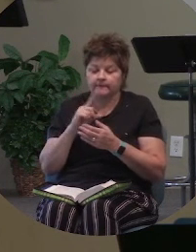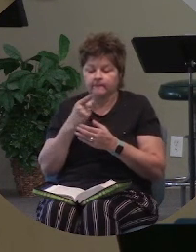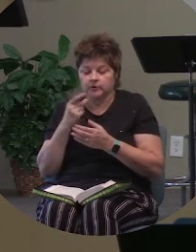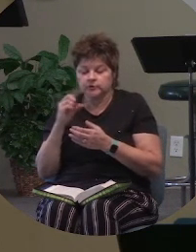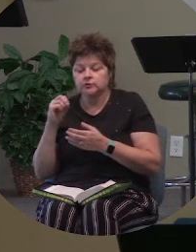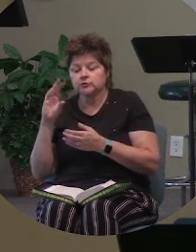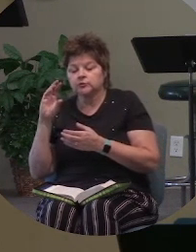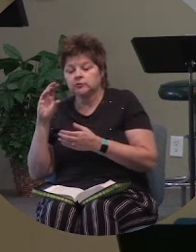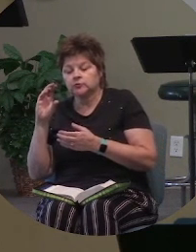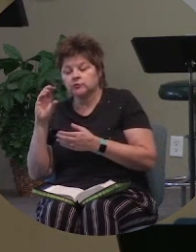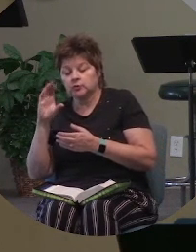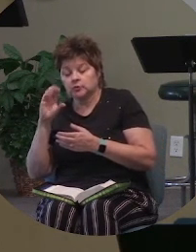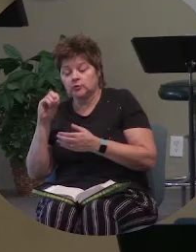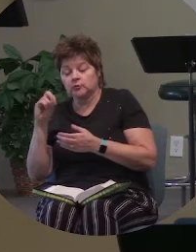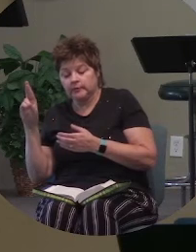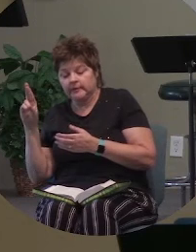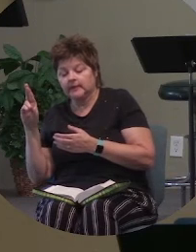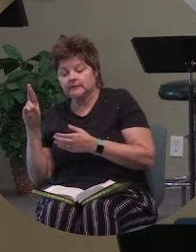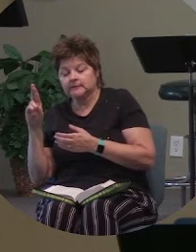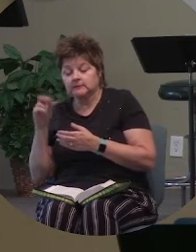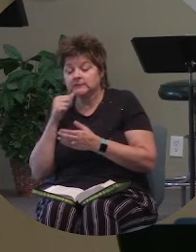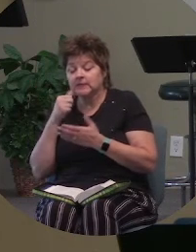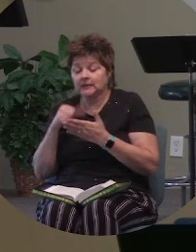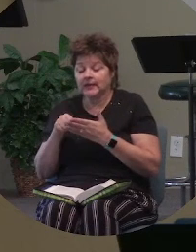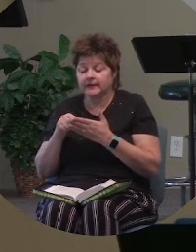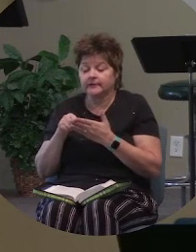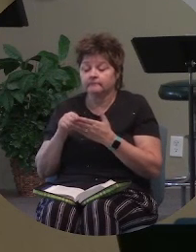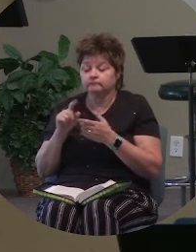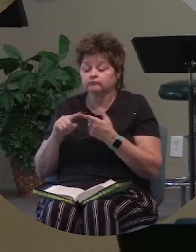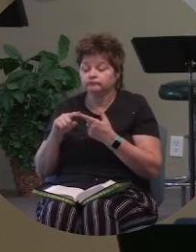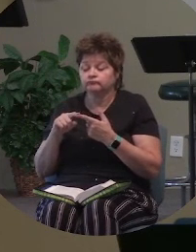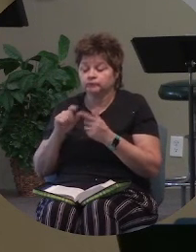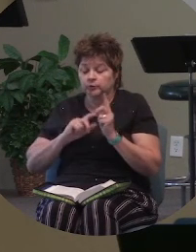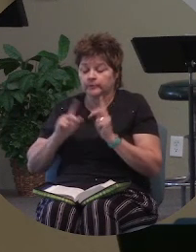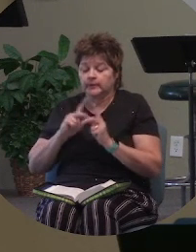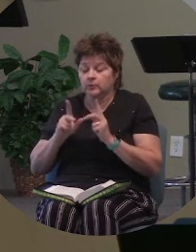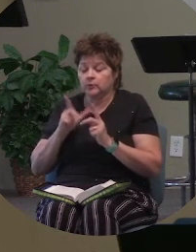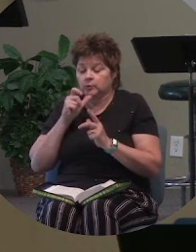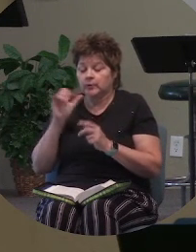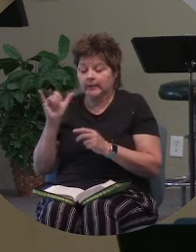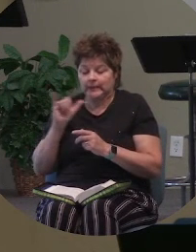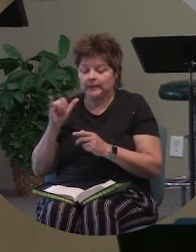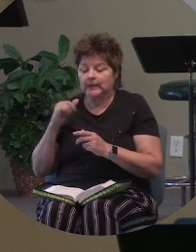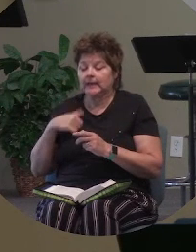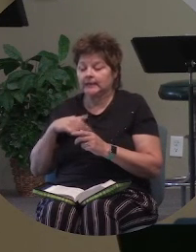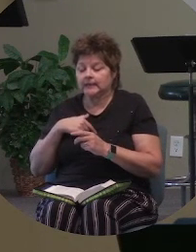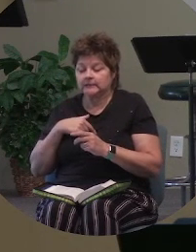a letter to people that are like us. They're family. They're